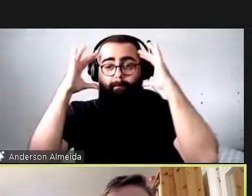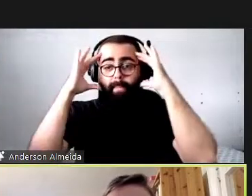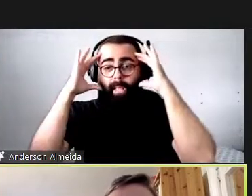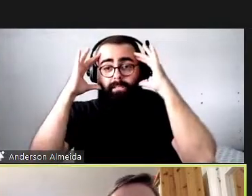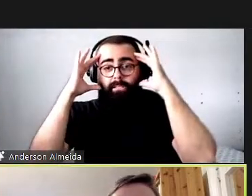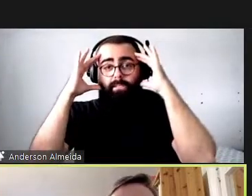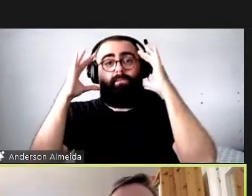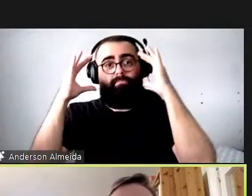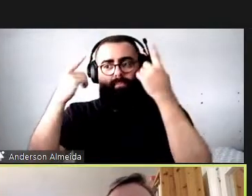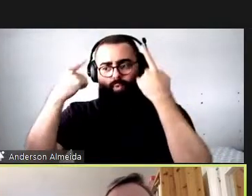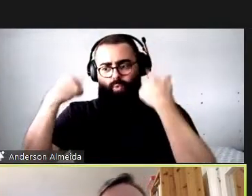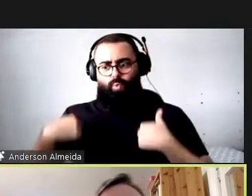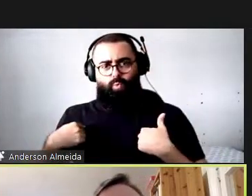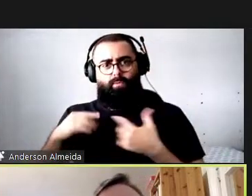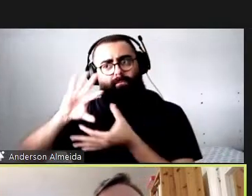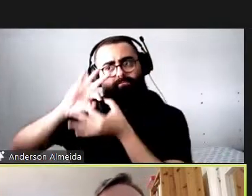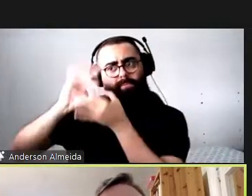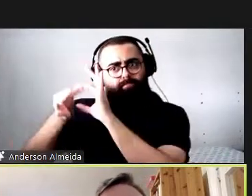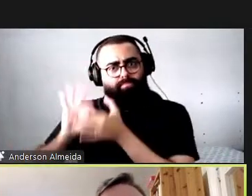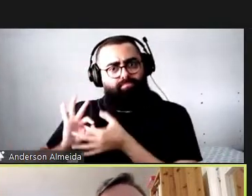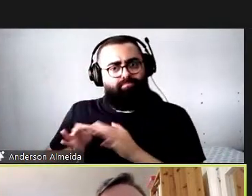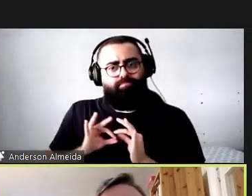in coordination with each other.